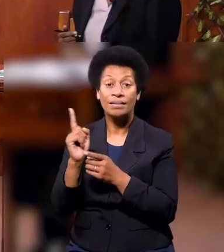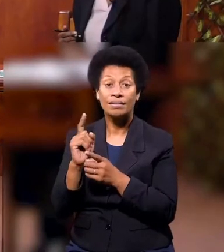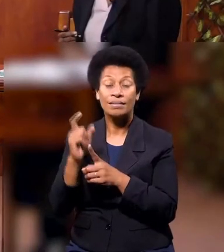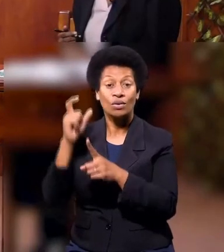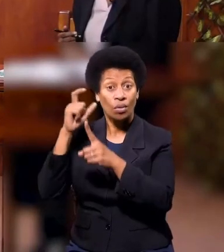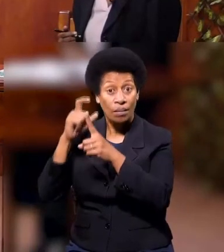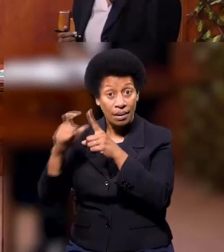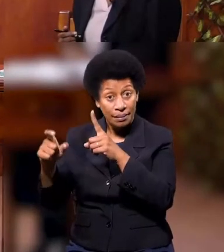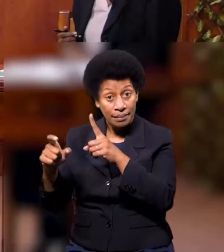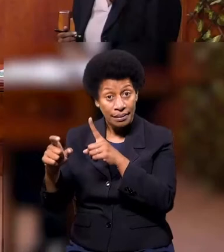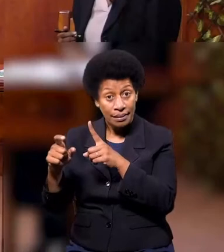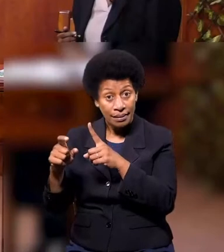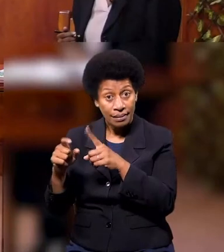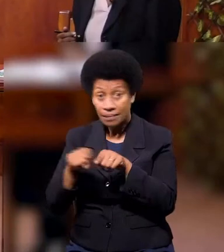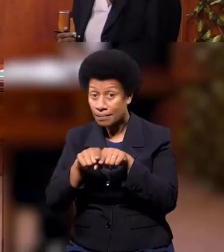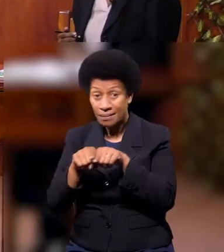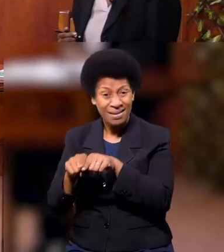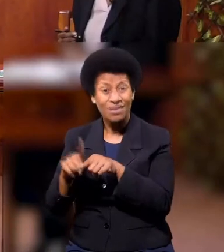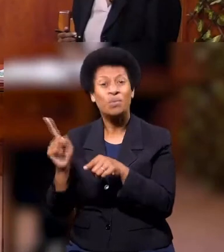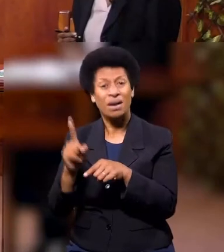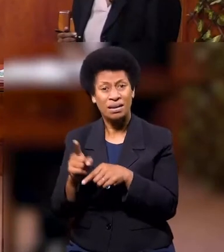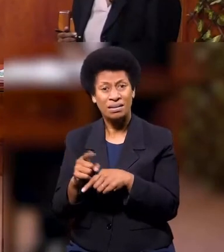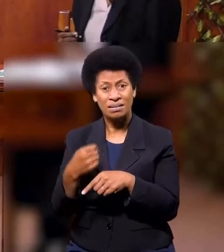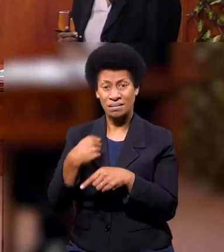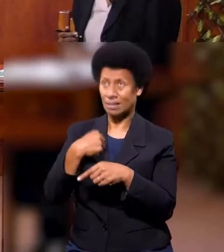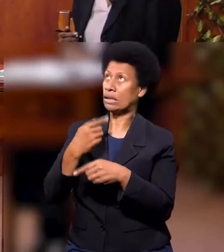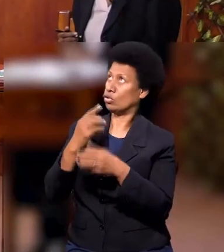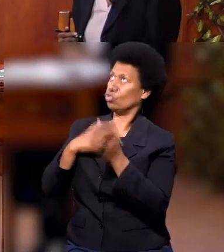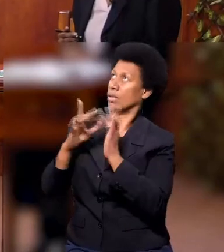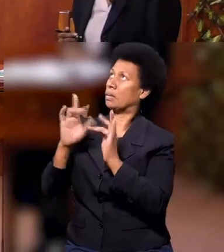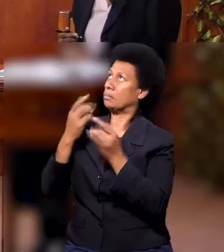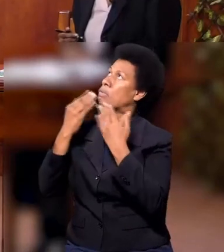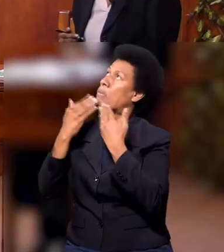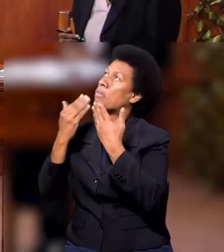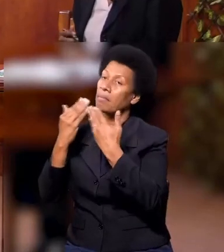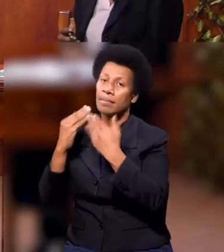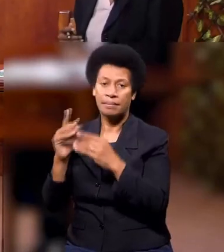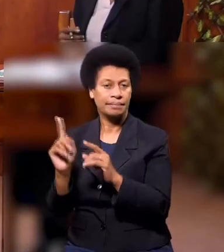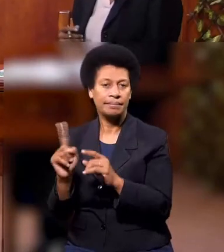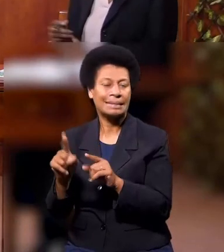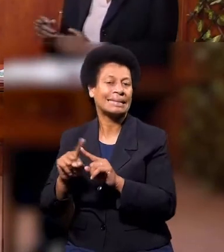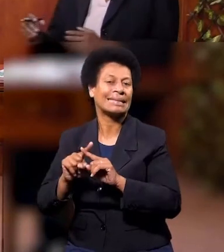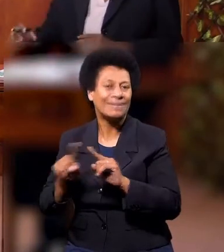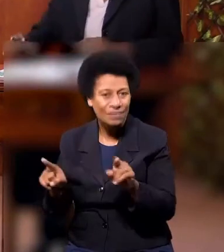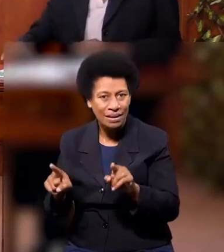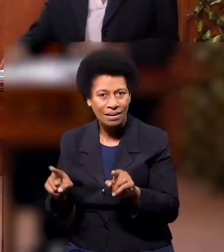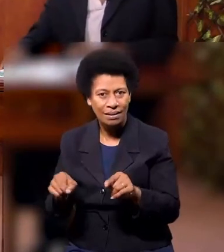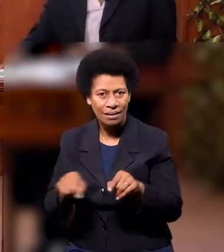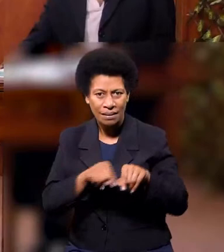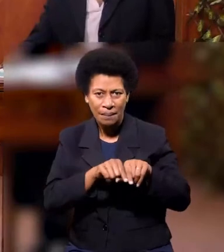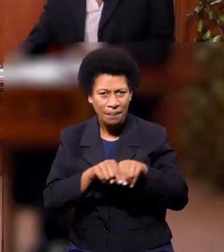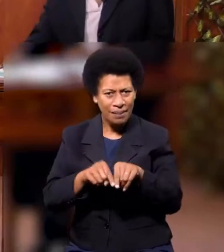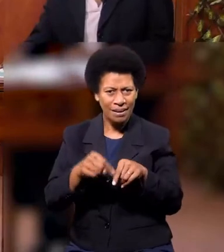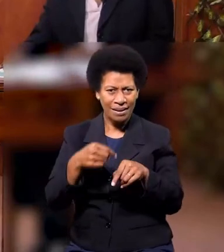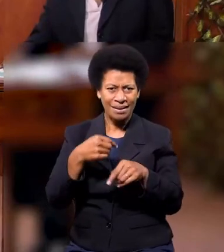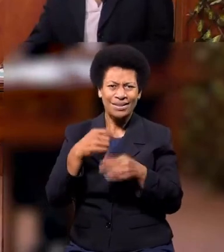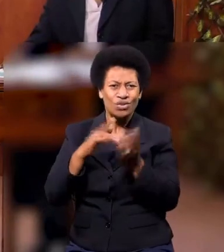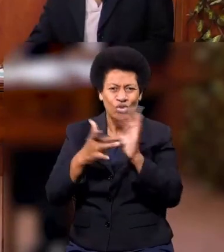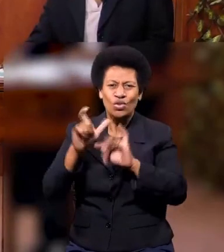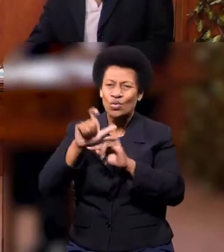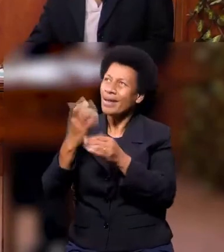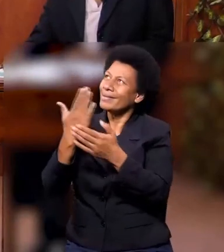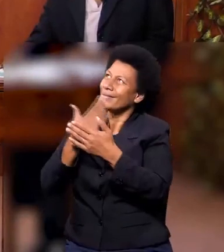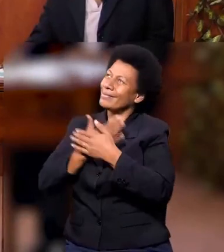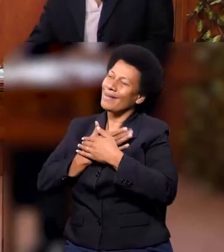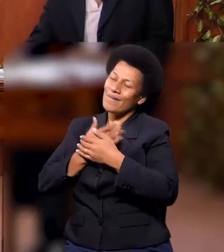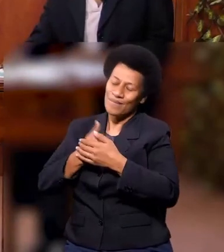the commandments not on the basis of wanting to earn Jesus' love, but on the basis that you are loved